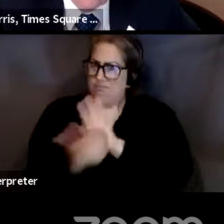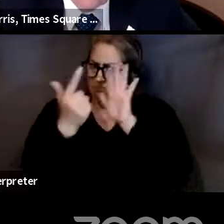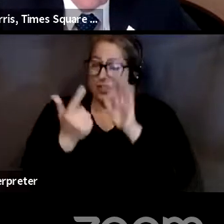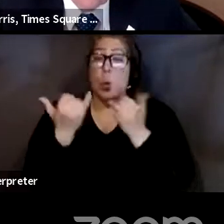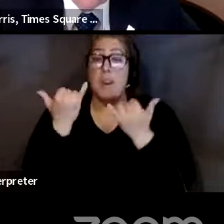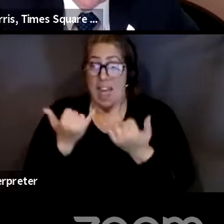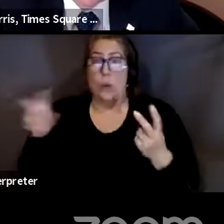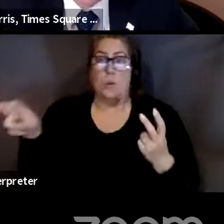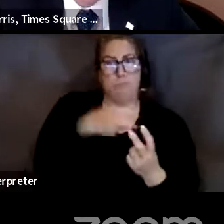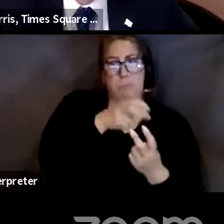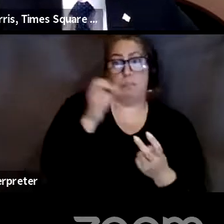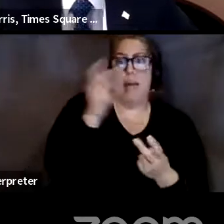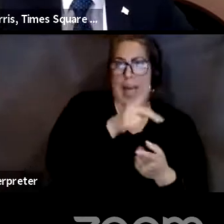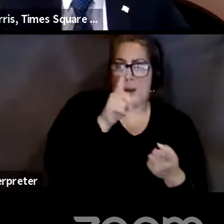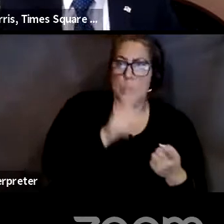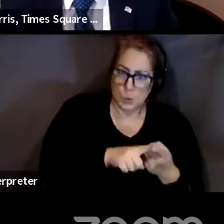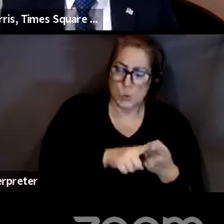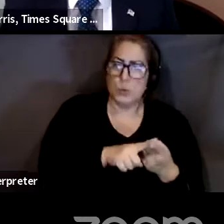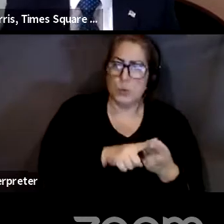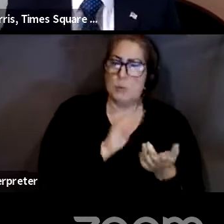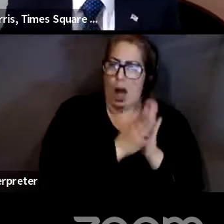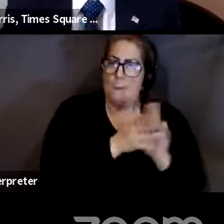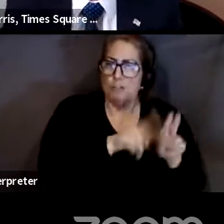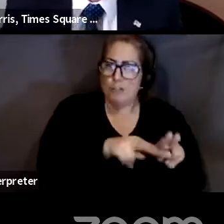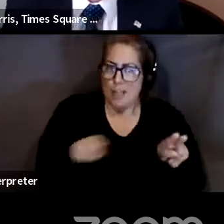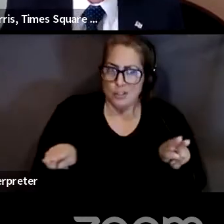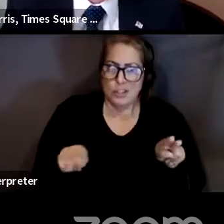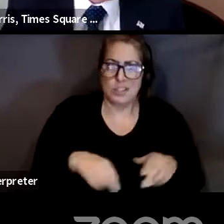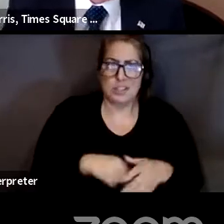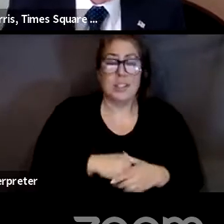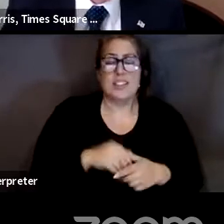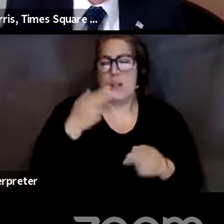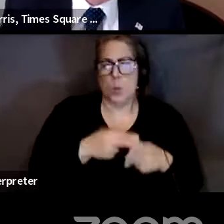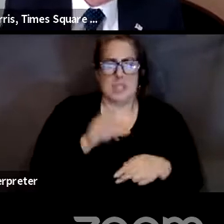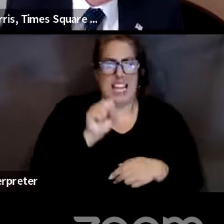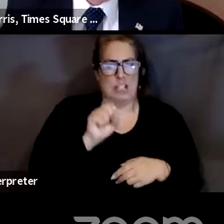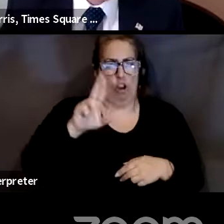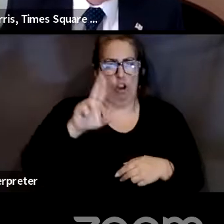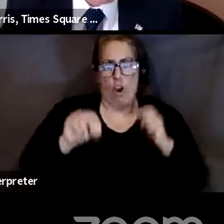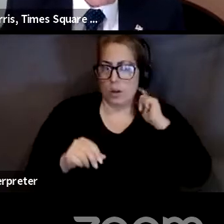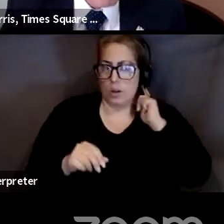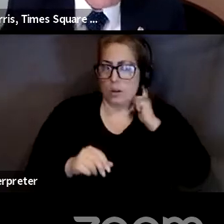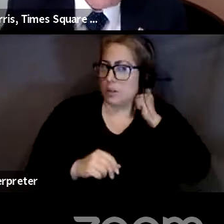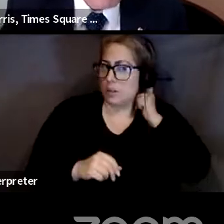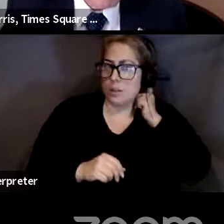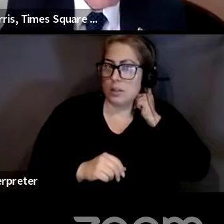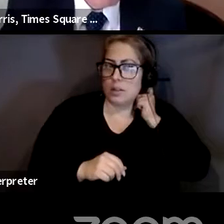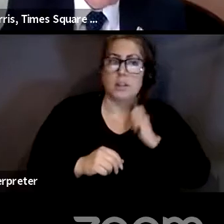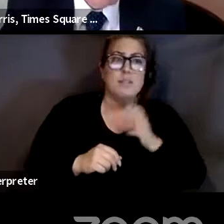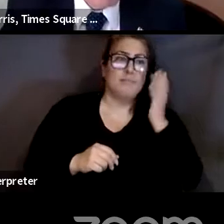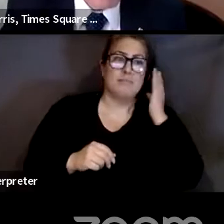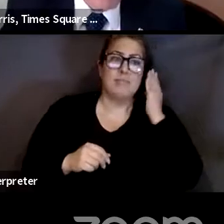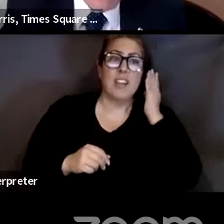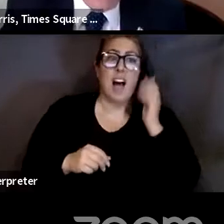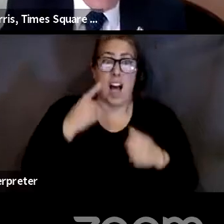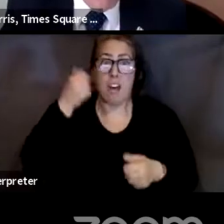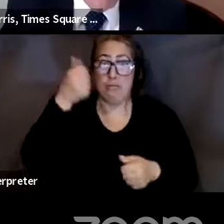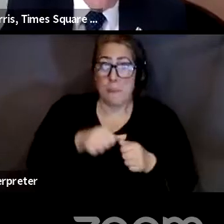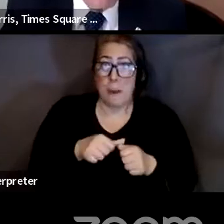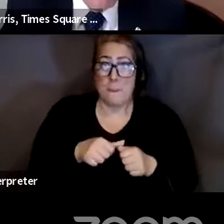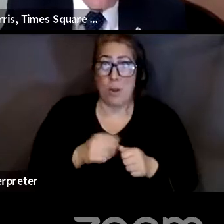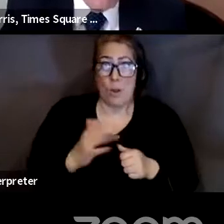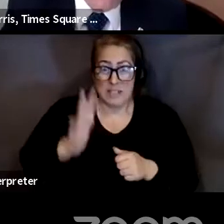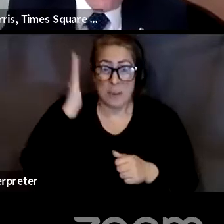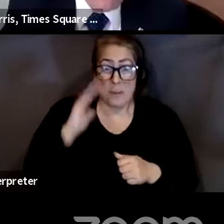Like I'm never advocating for going back to the SROs of the battle times with like dark rooms, like, you know,